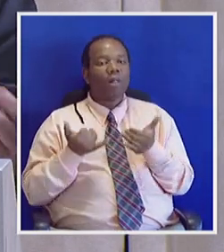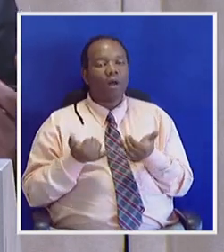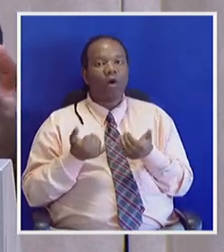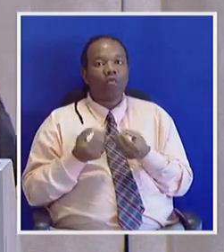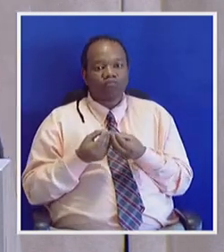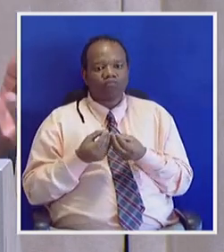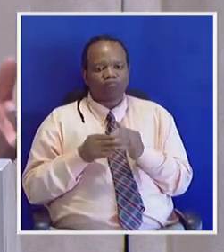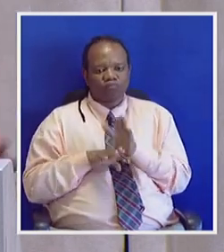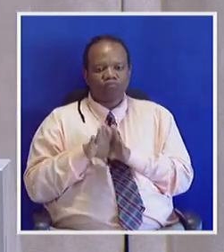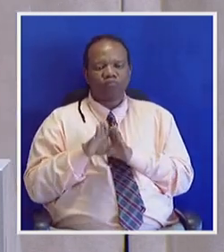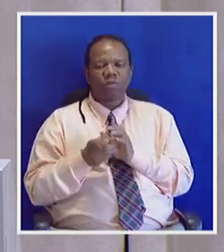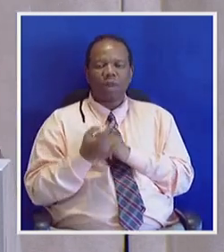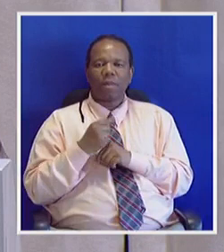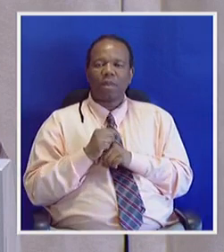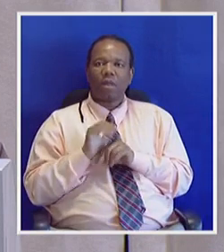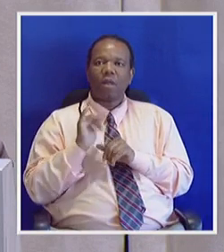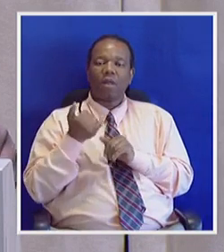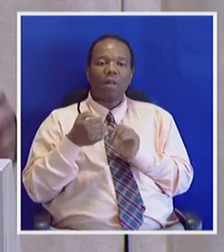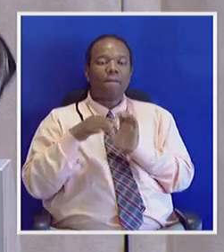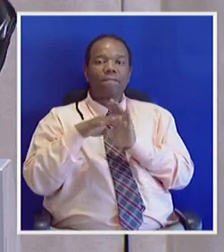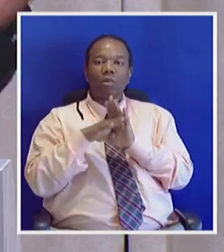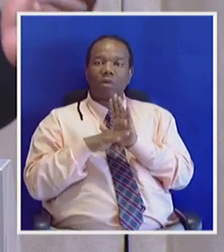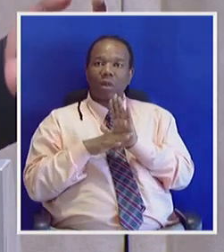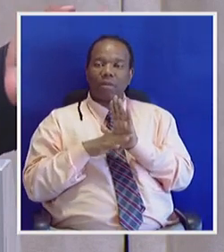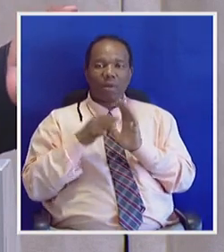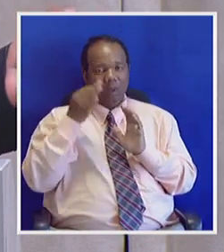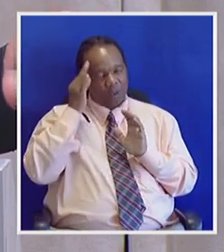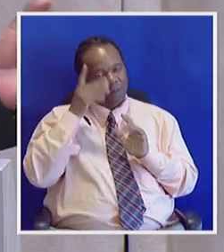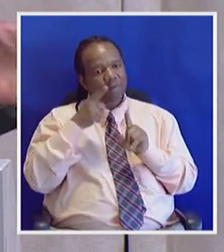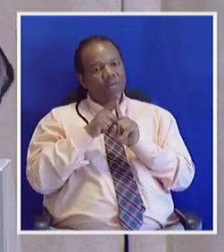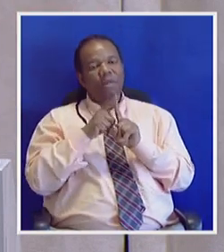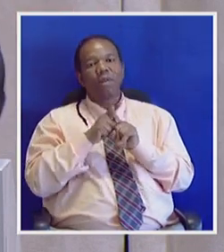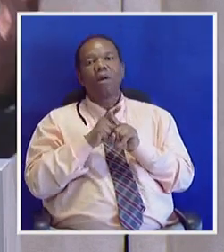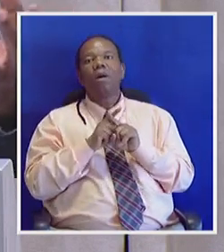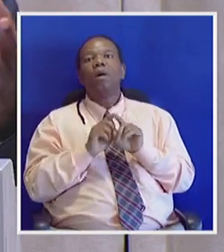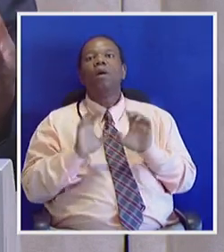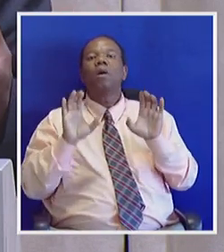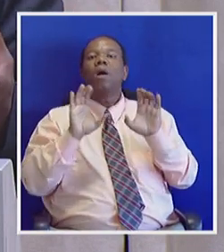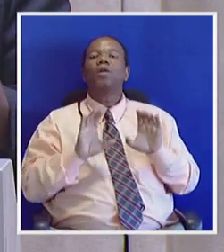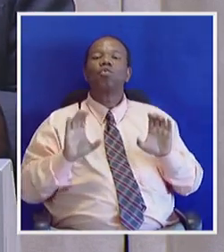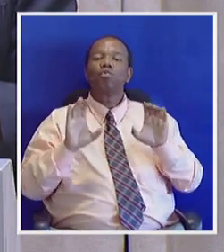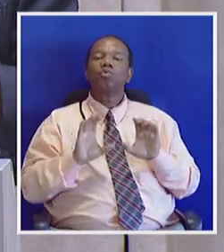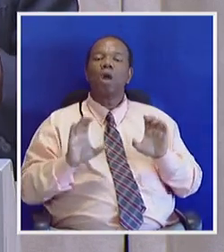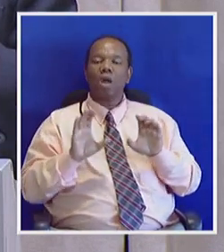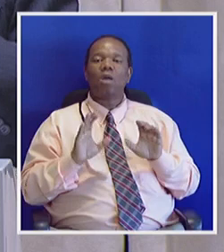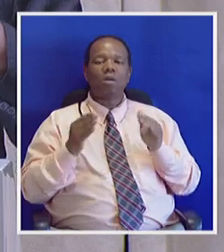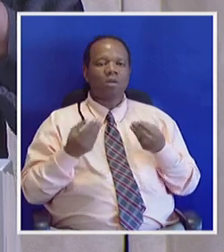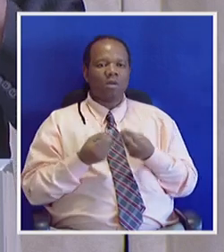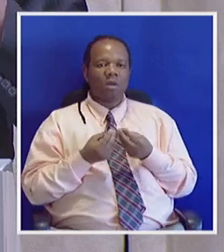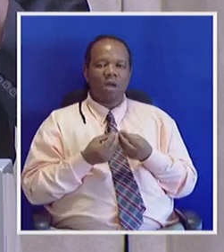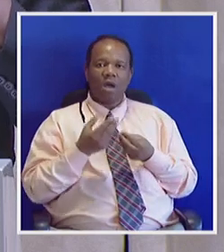improvement, and the programs that government implemented, Kari Gude type of program,